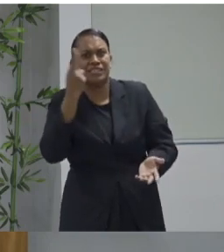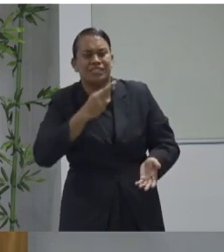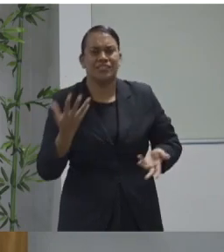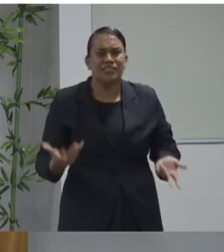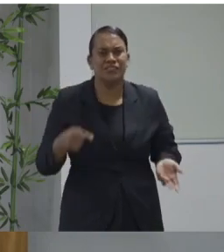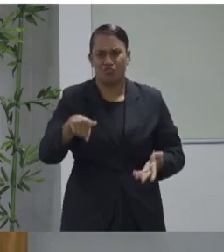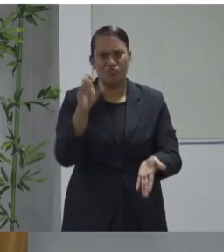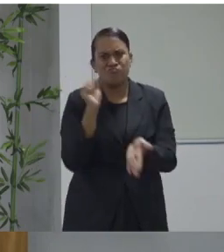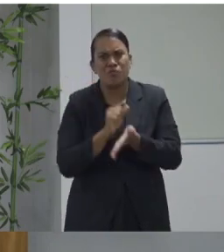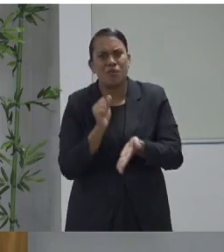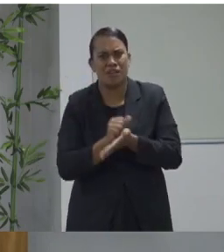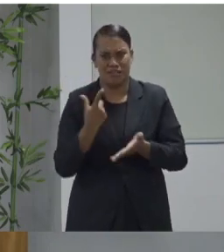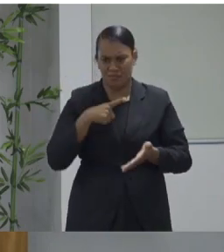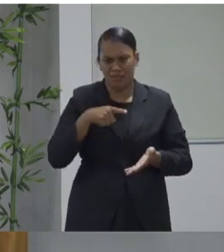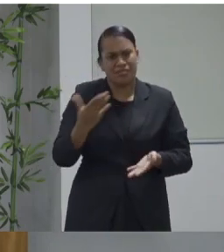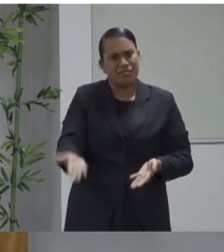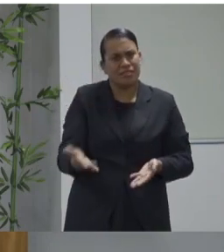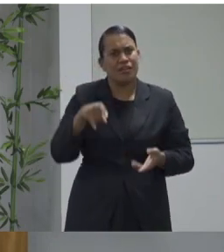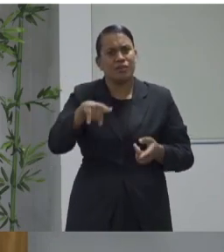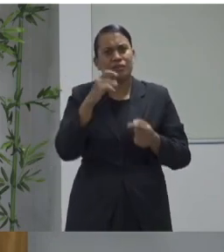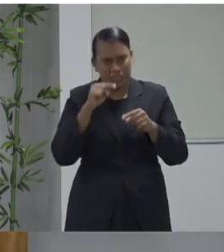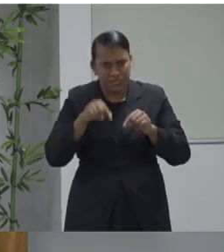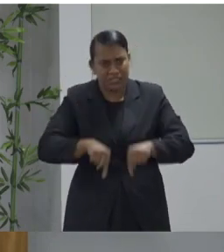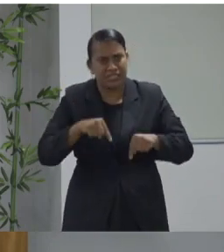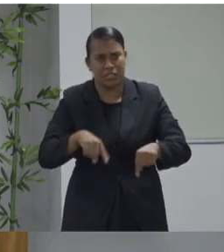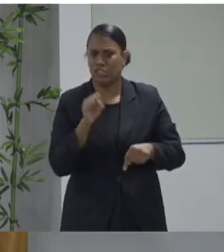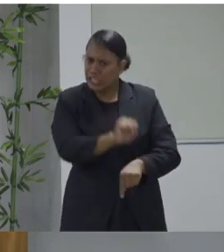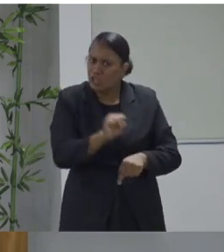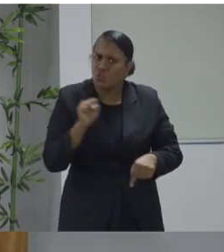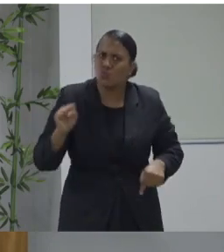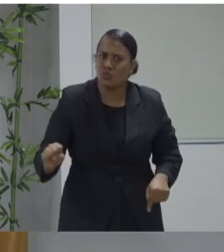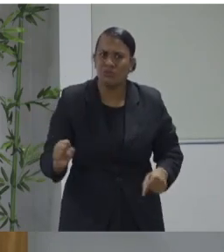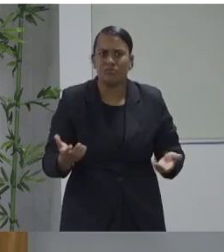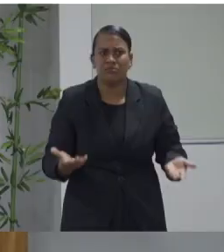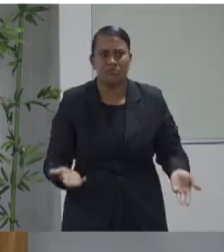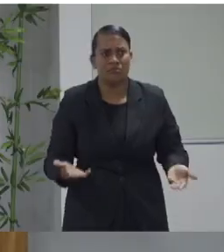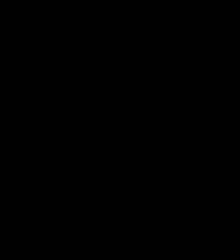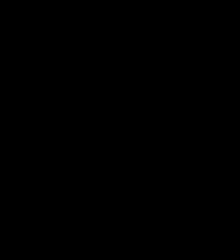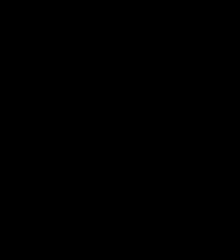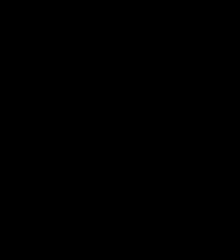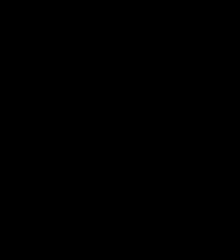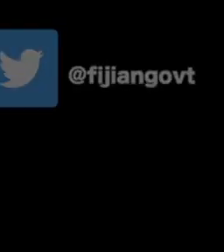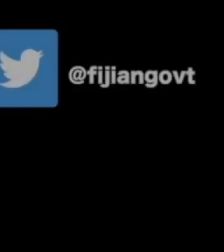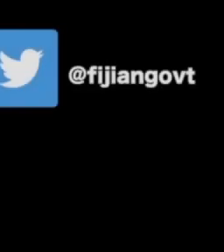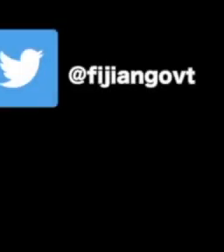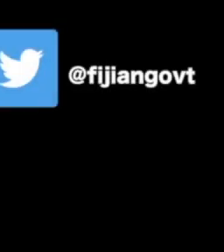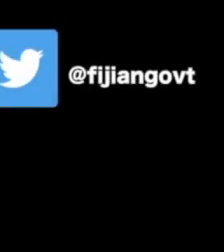This is serious. Thank you.